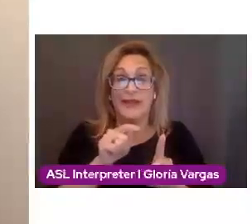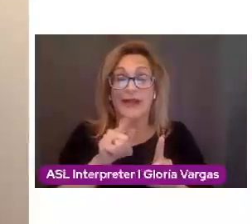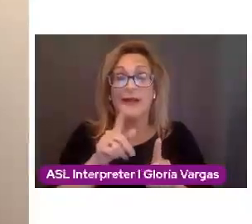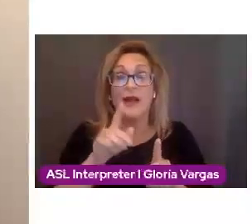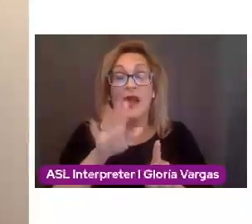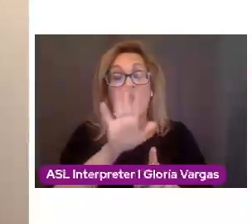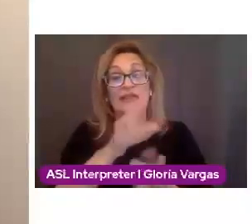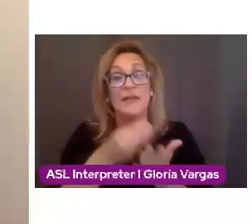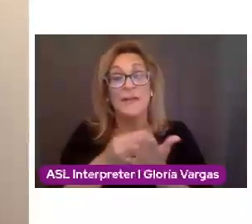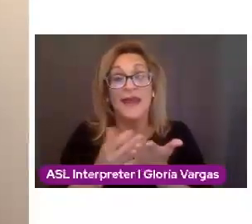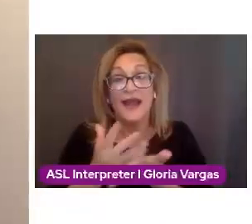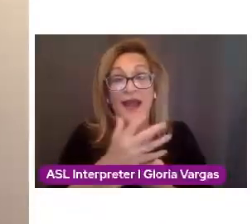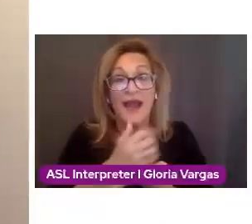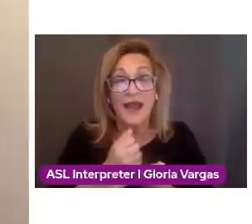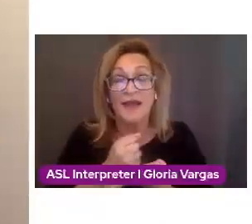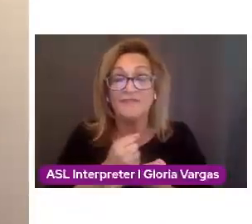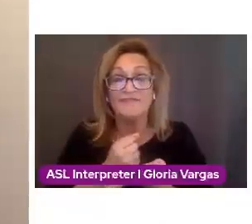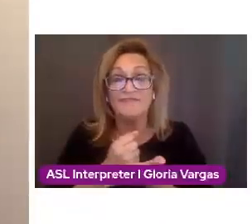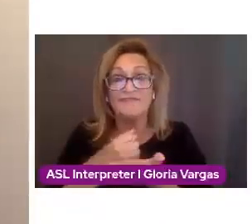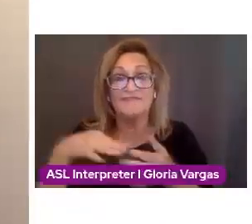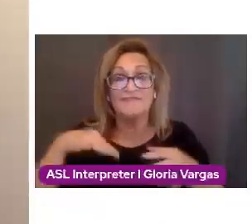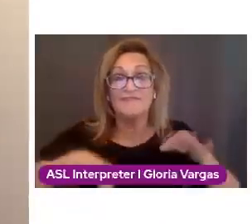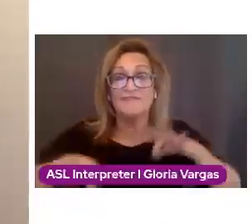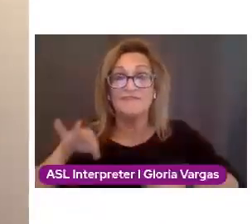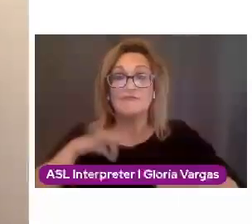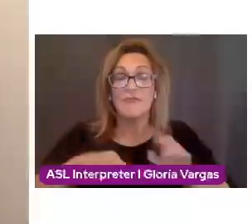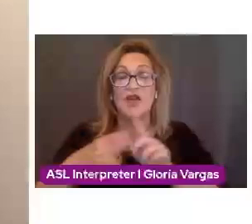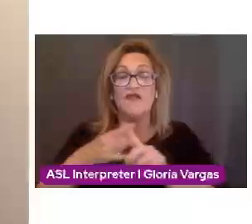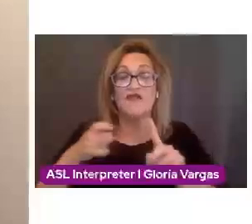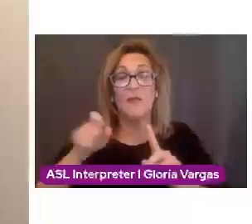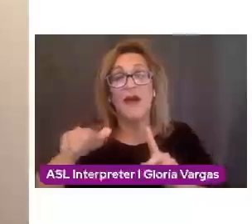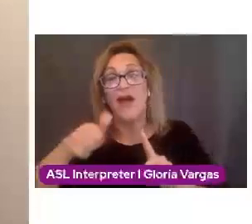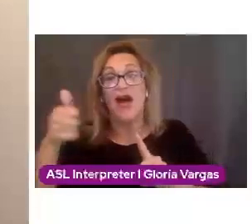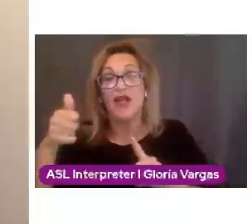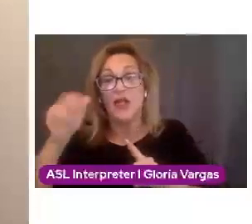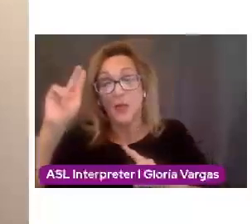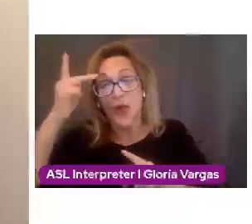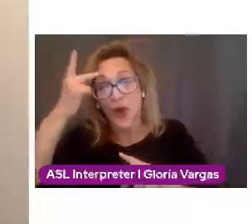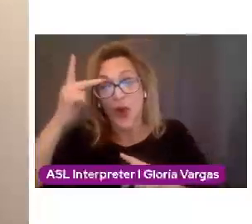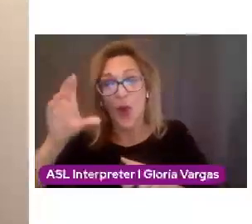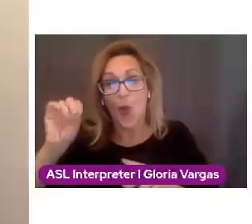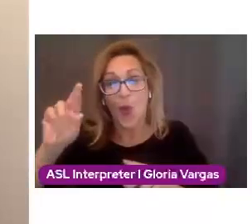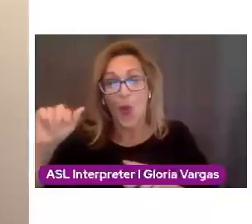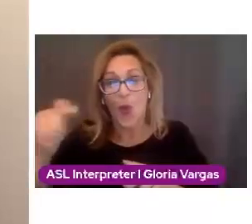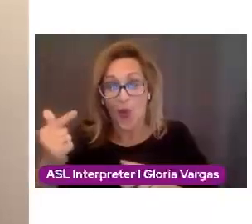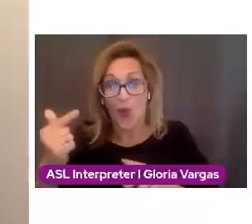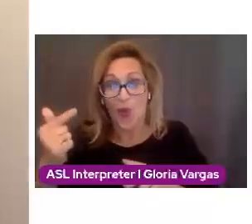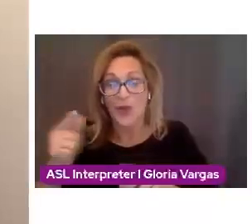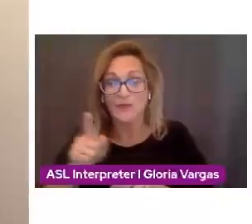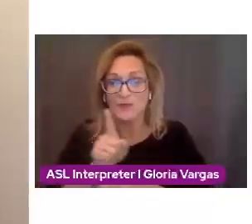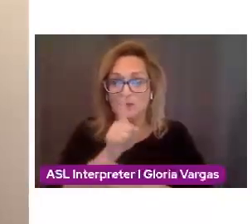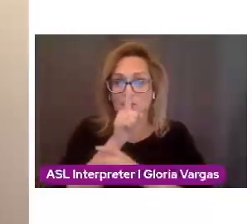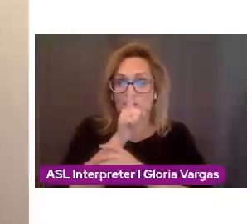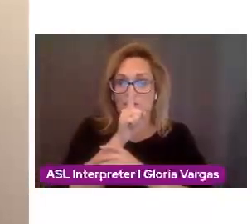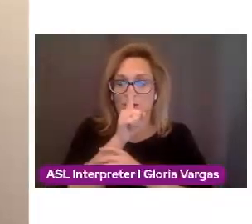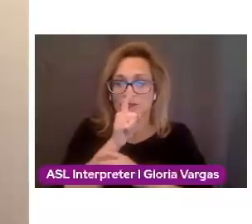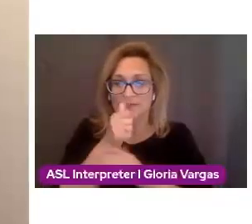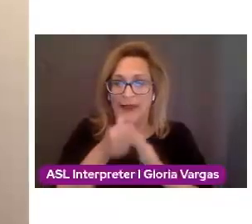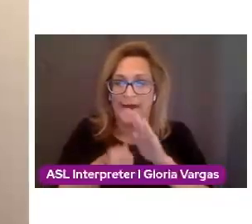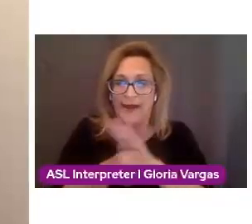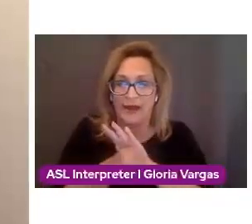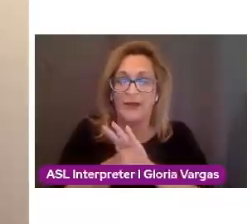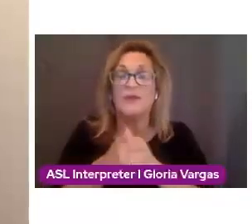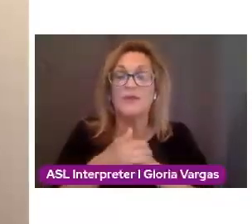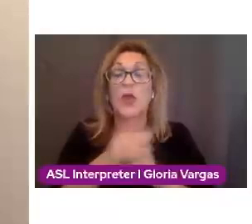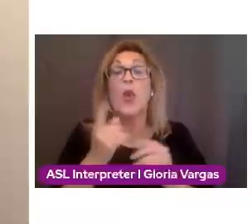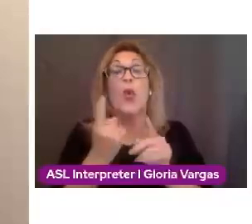right-wing political organizations for years. And then he used his seat on the Supreme Court in order to prevent